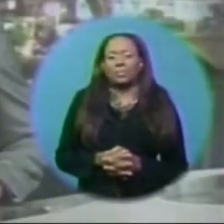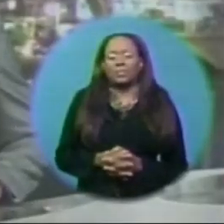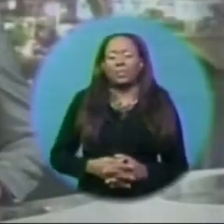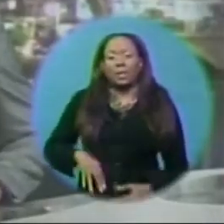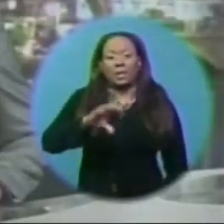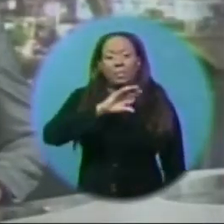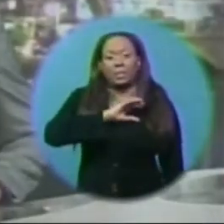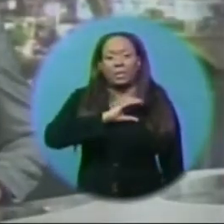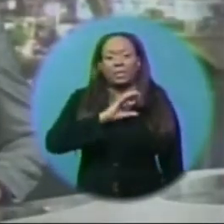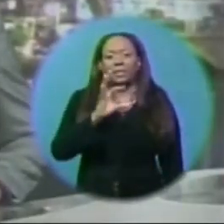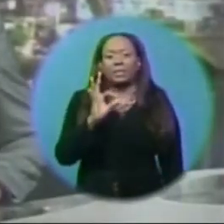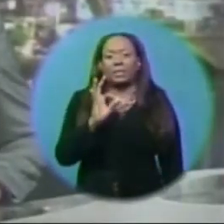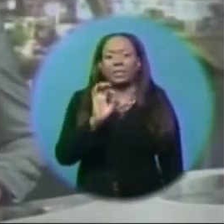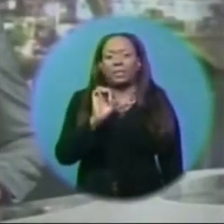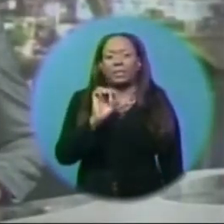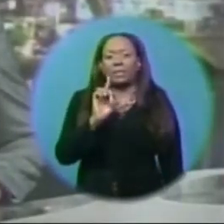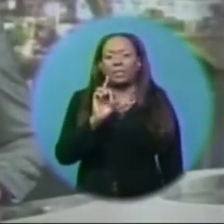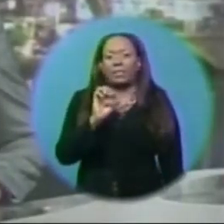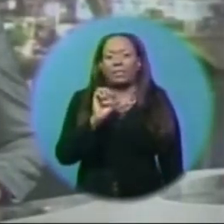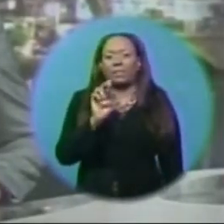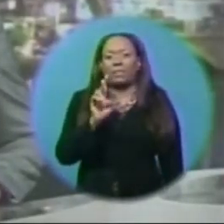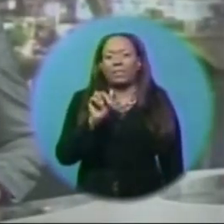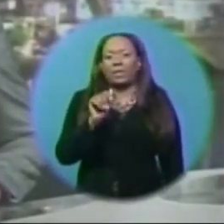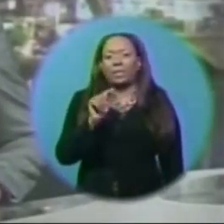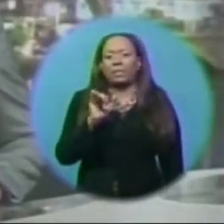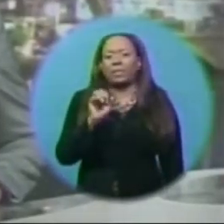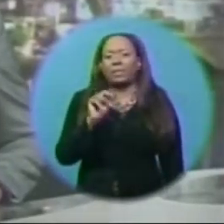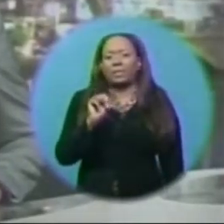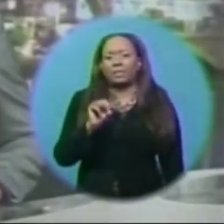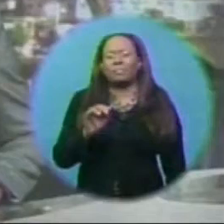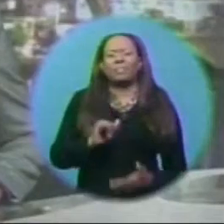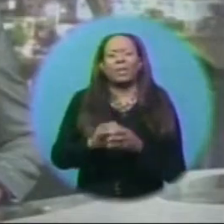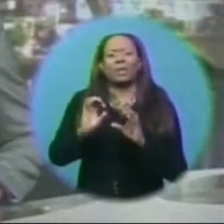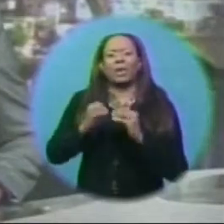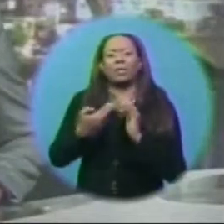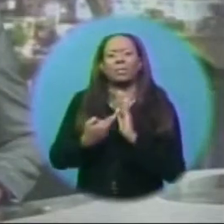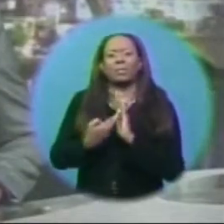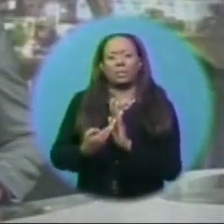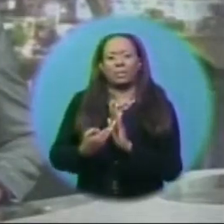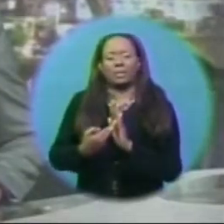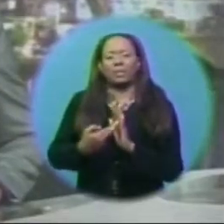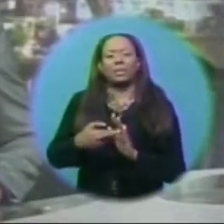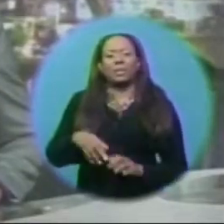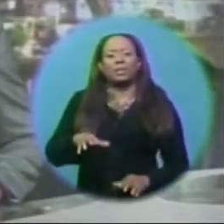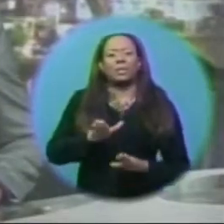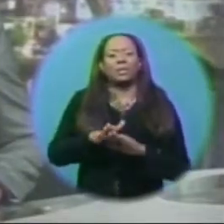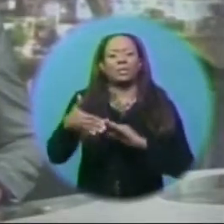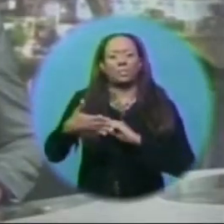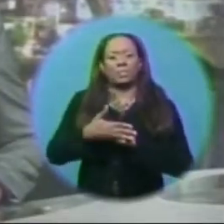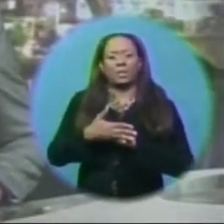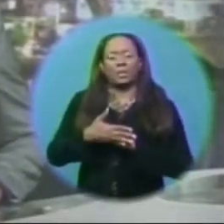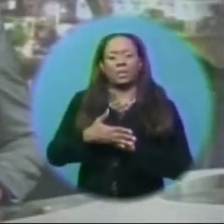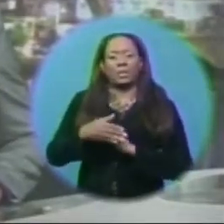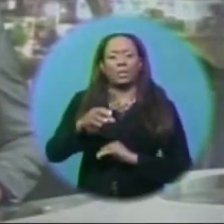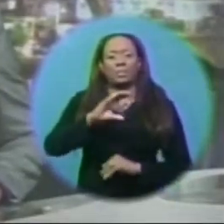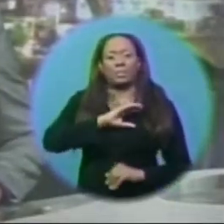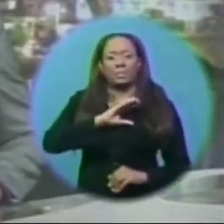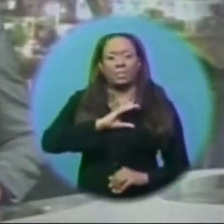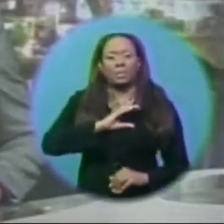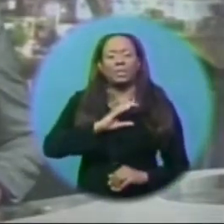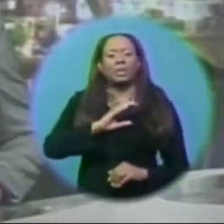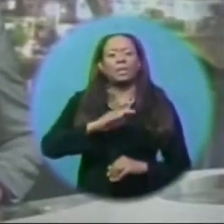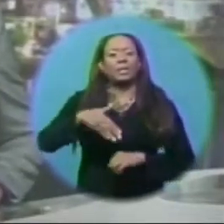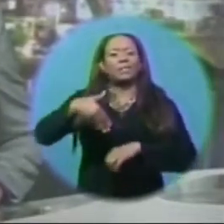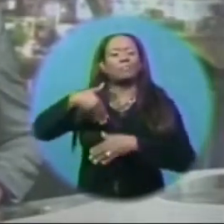The Police Federation, the organization that represents the rank-and-file members of the Jamaica Constabulary Force, or JCF, has once